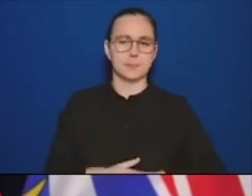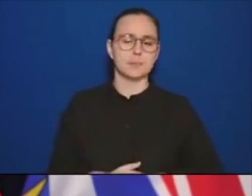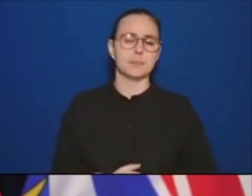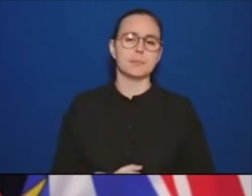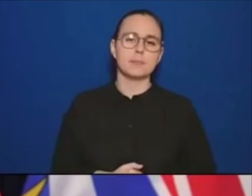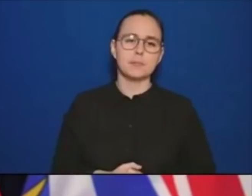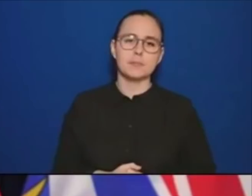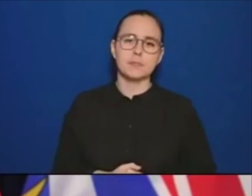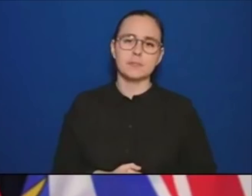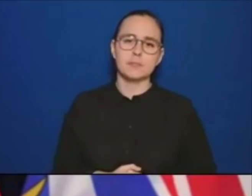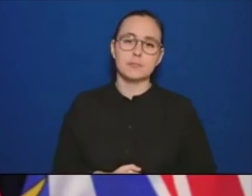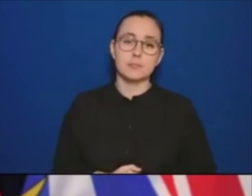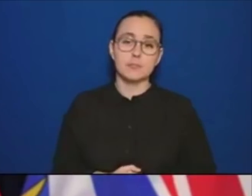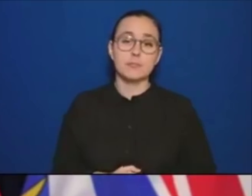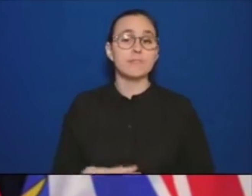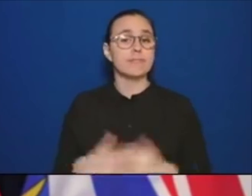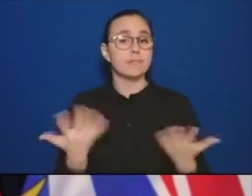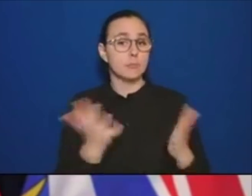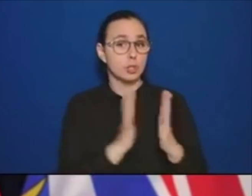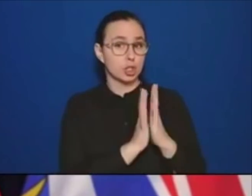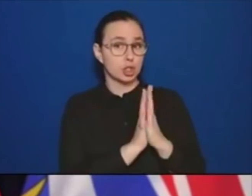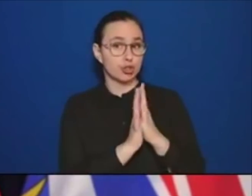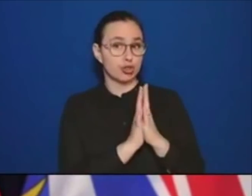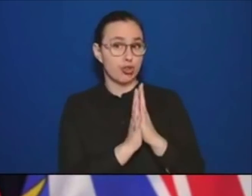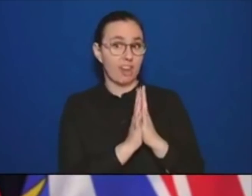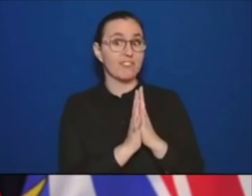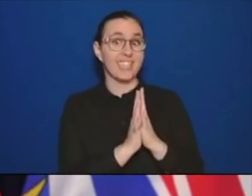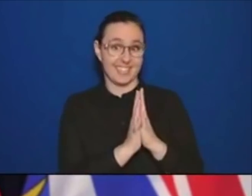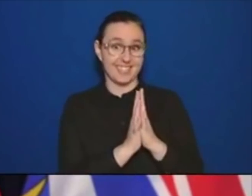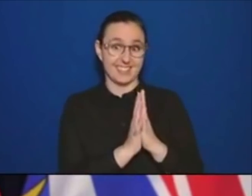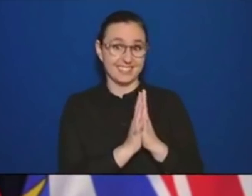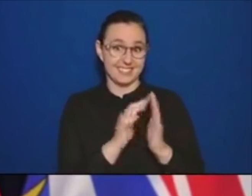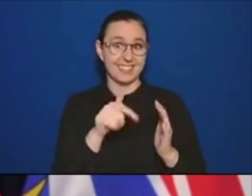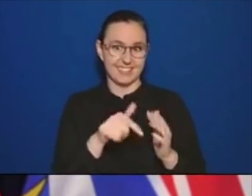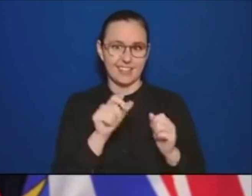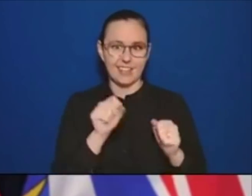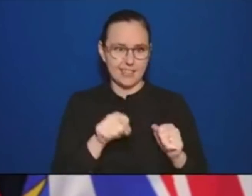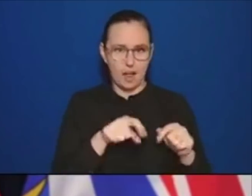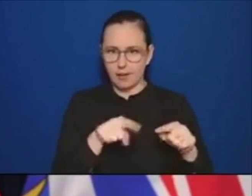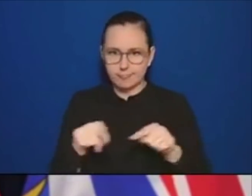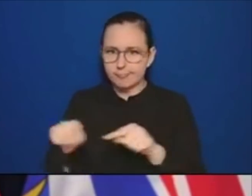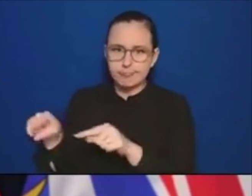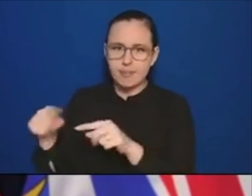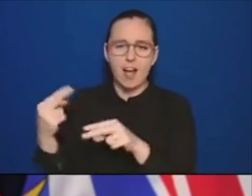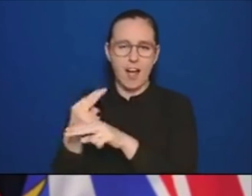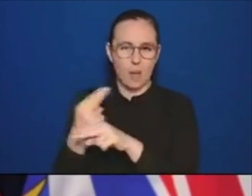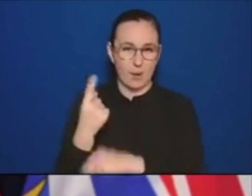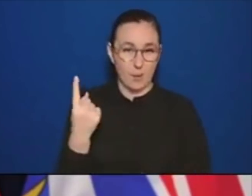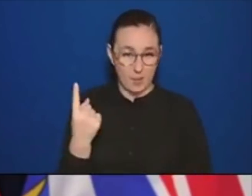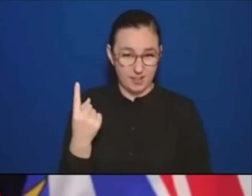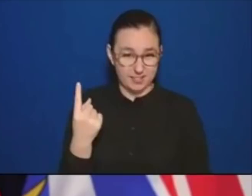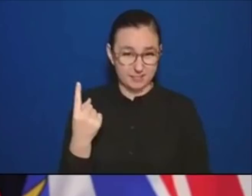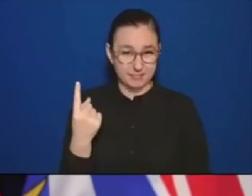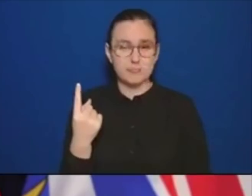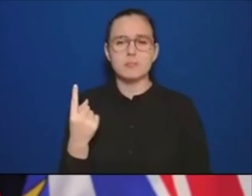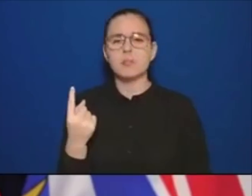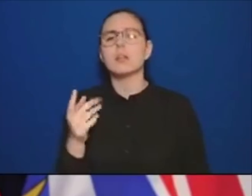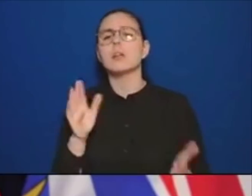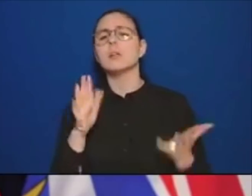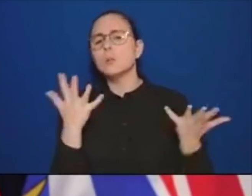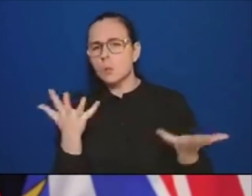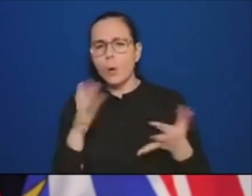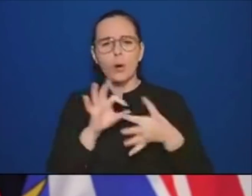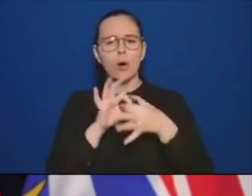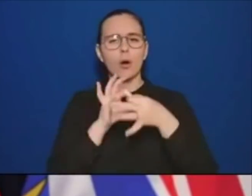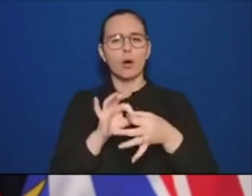Highway 1, I do want to talk about the travel restriction orders that came into effect at 8 p.m. last night